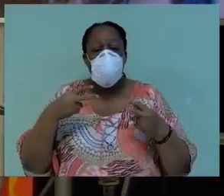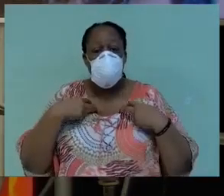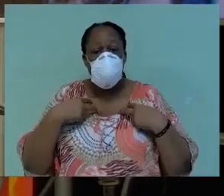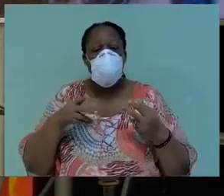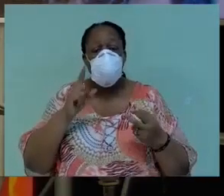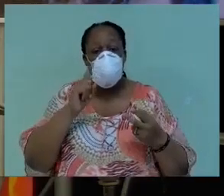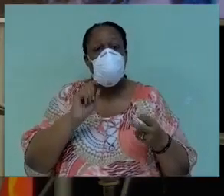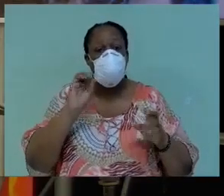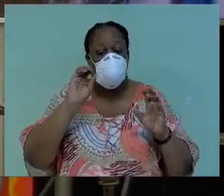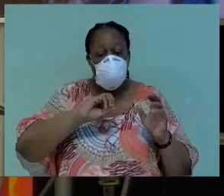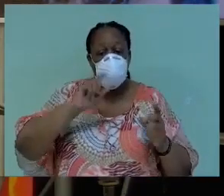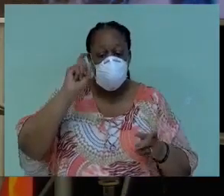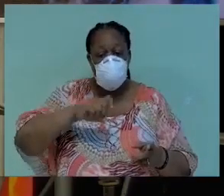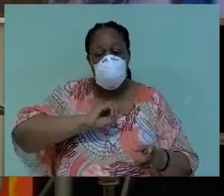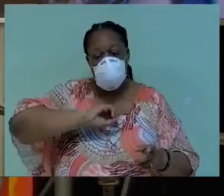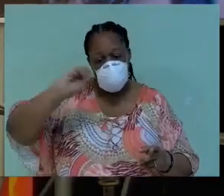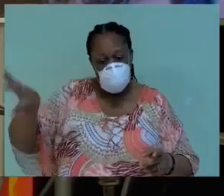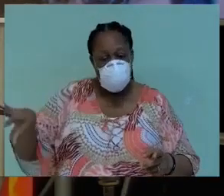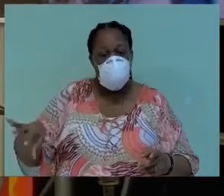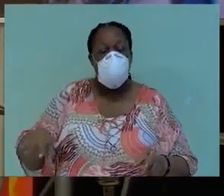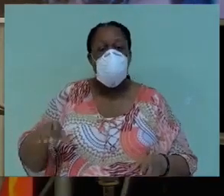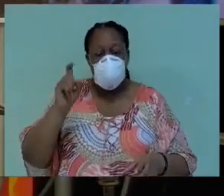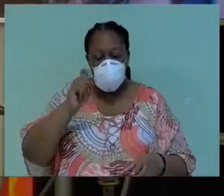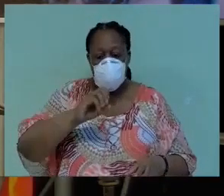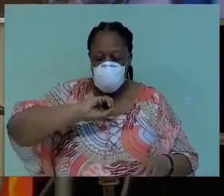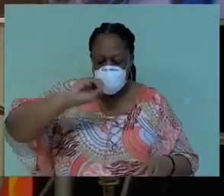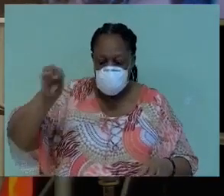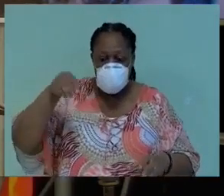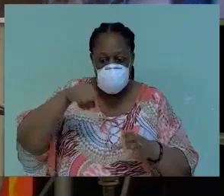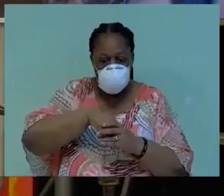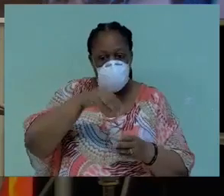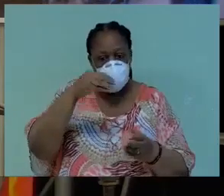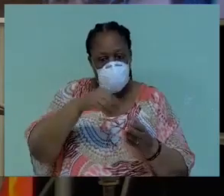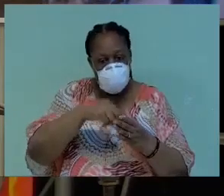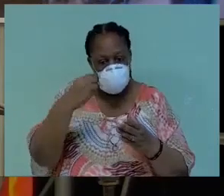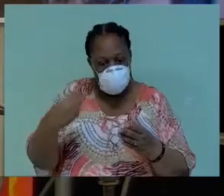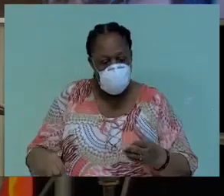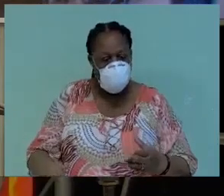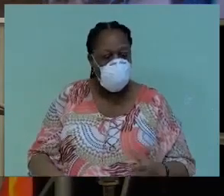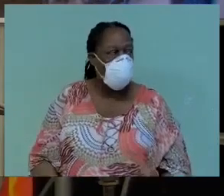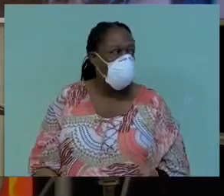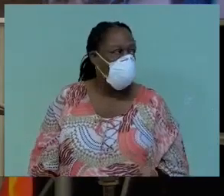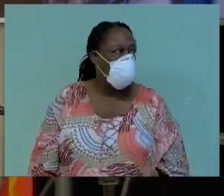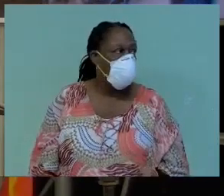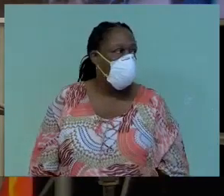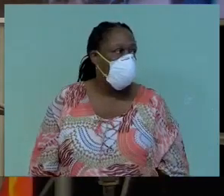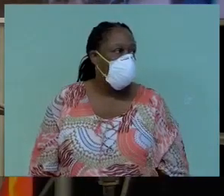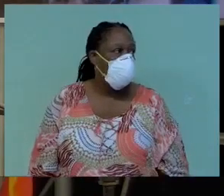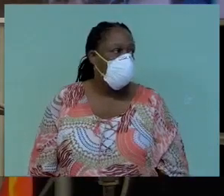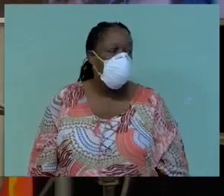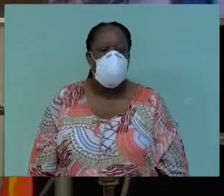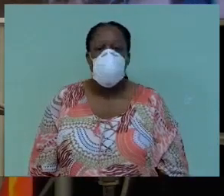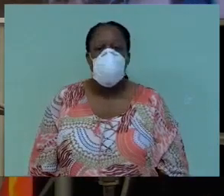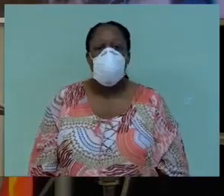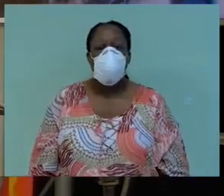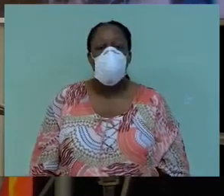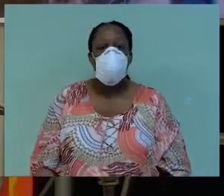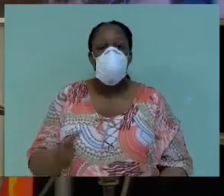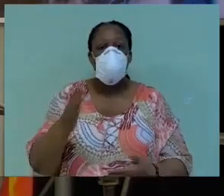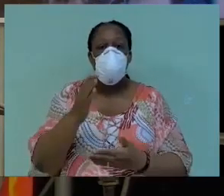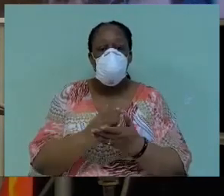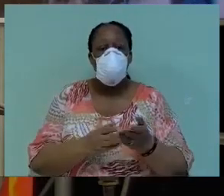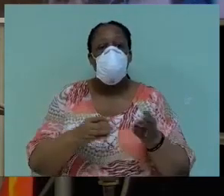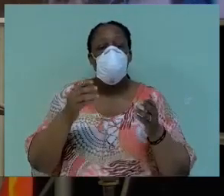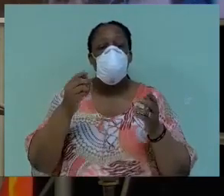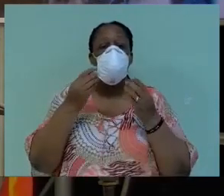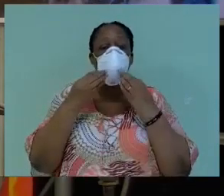properly. Now, in wearing the mask also, a lot of persons have found that it affects the quality of the speech, because your